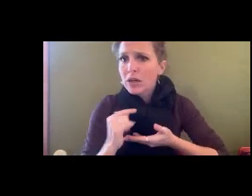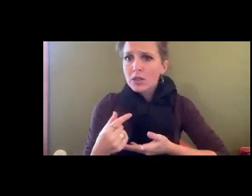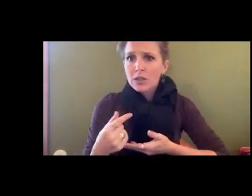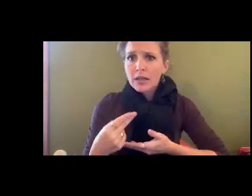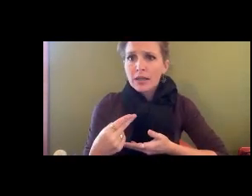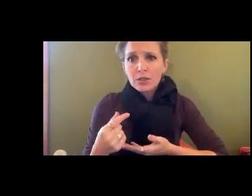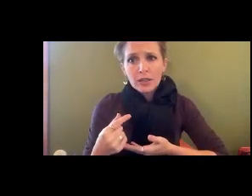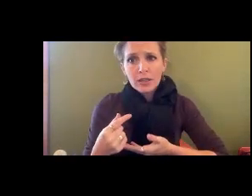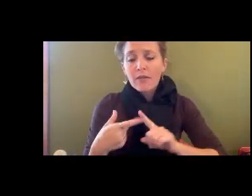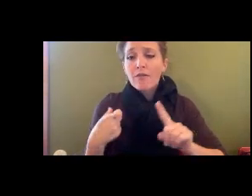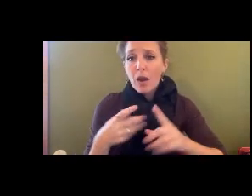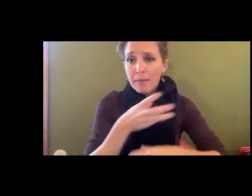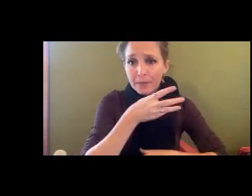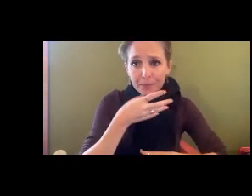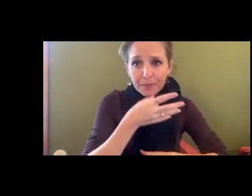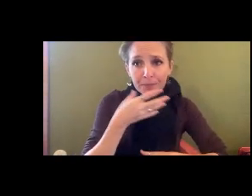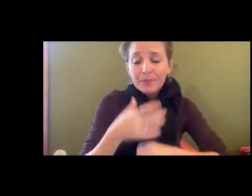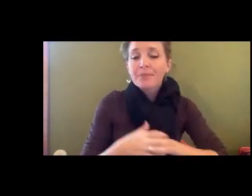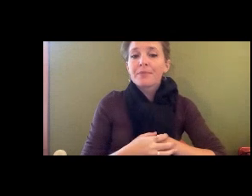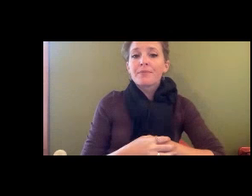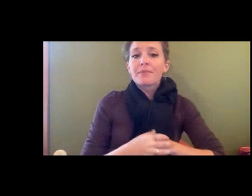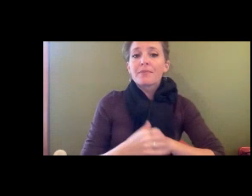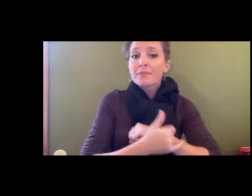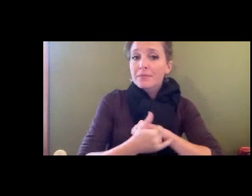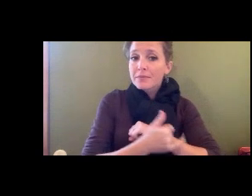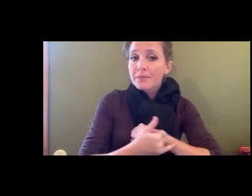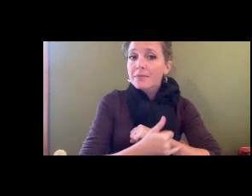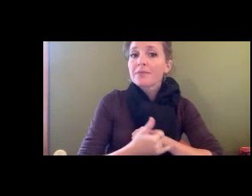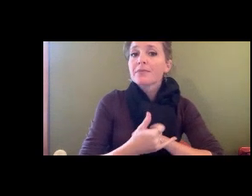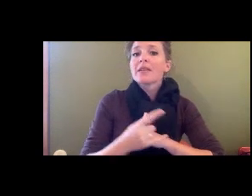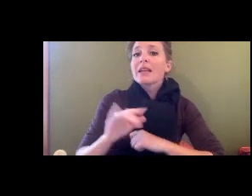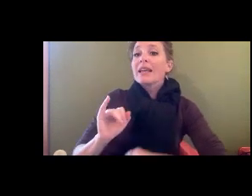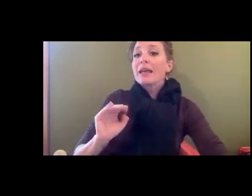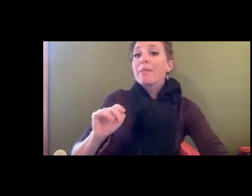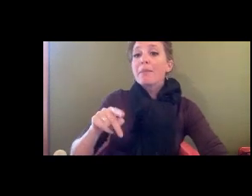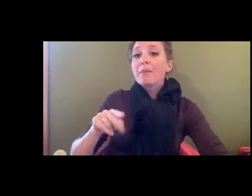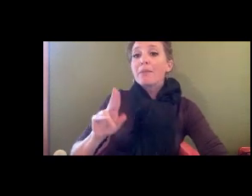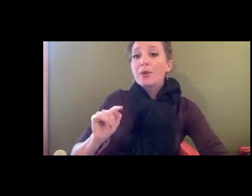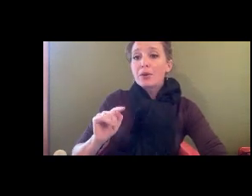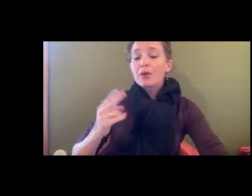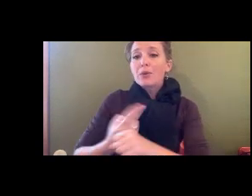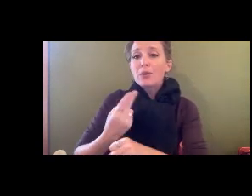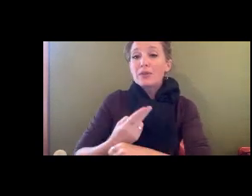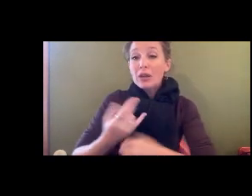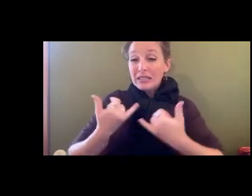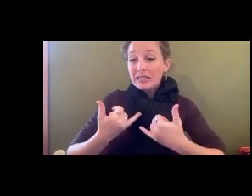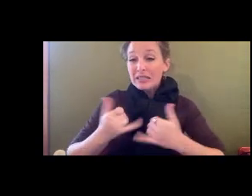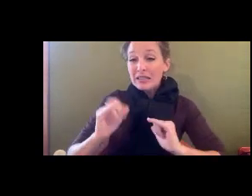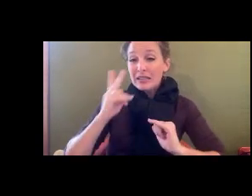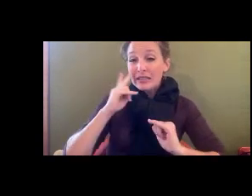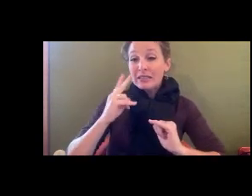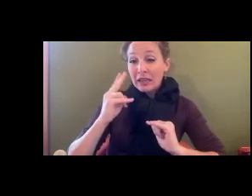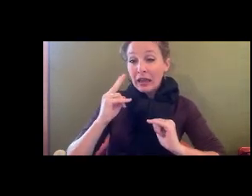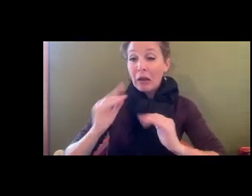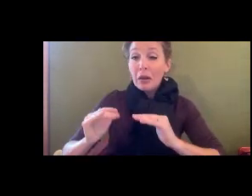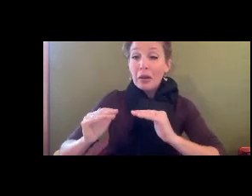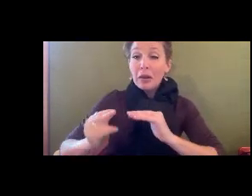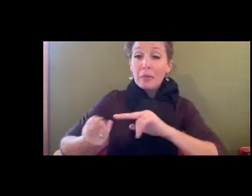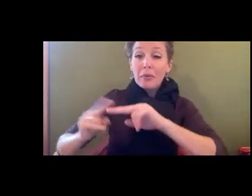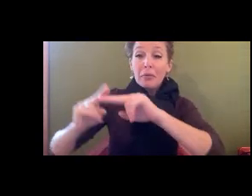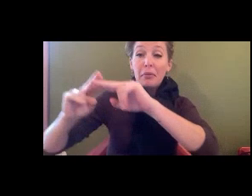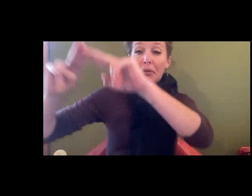agriculture. Countries where input use is still rising are seeing rapid increases in emissions.